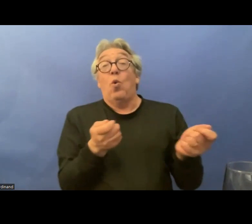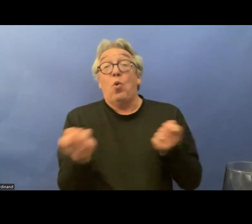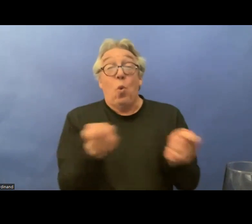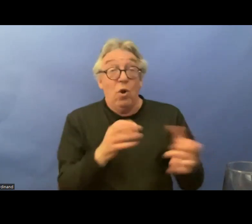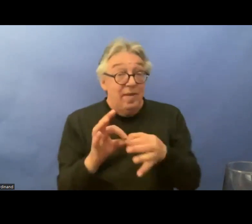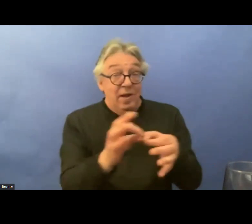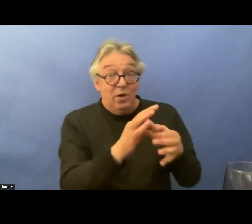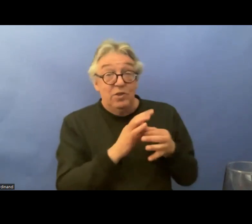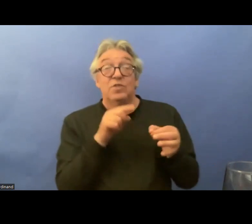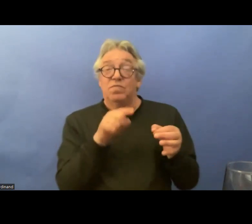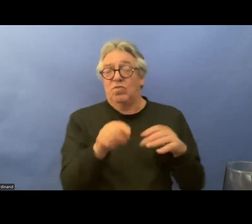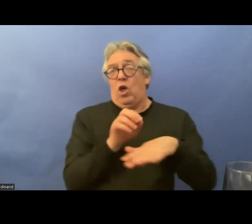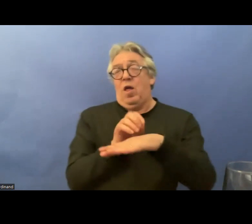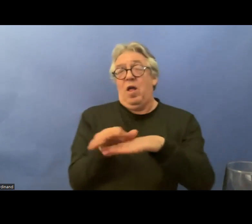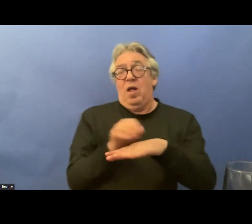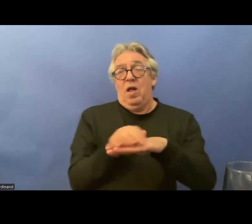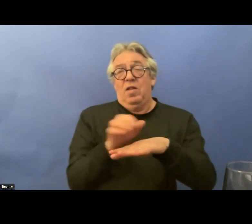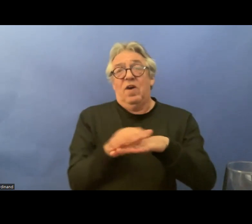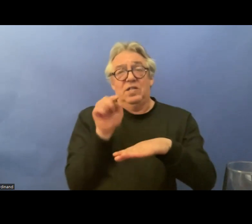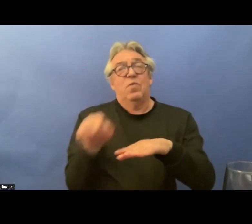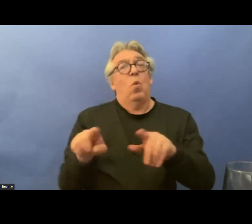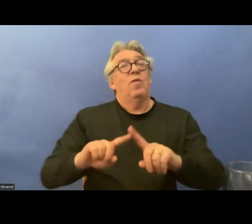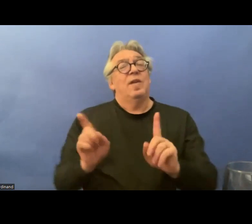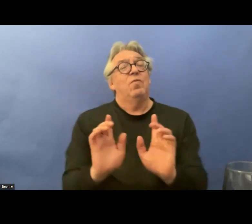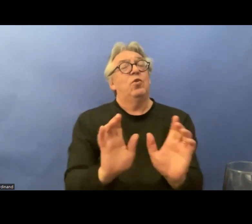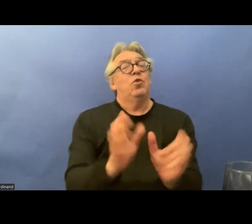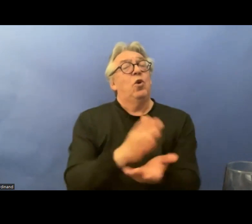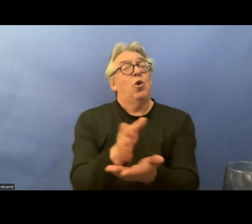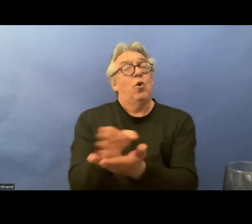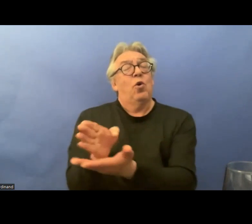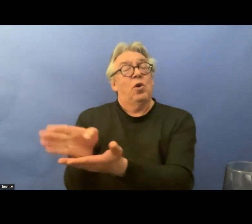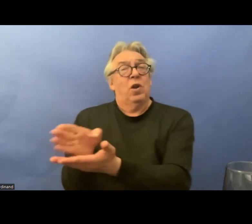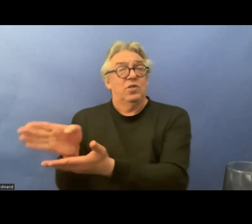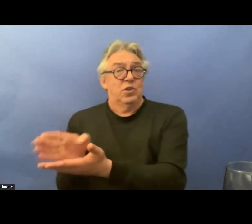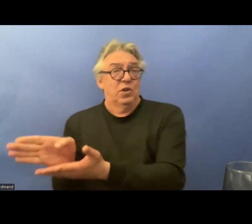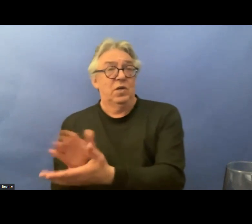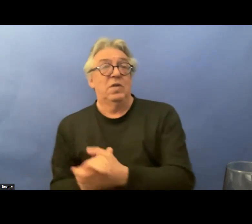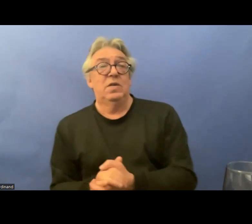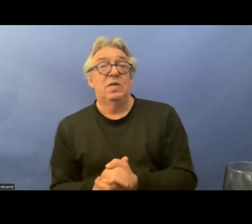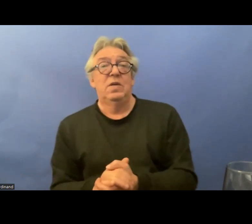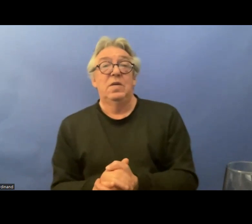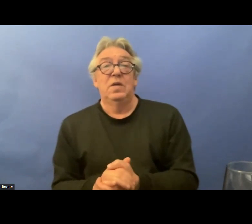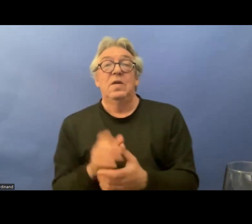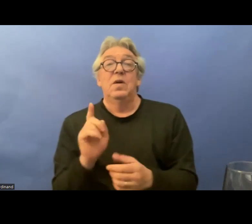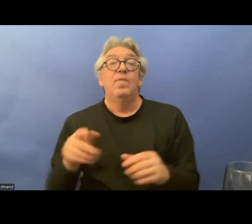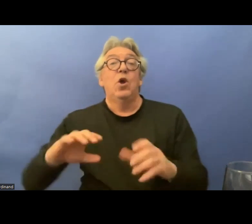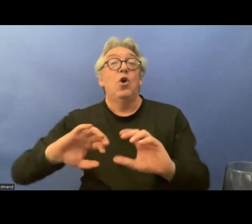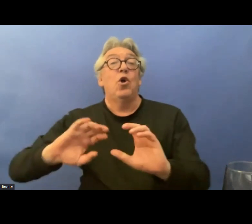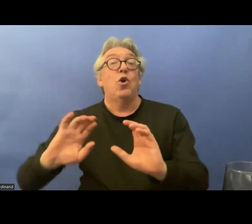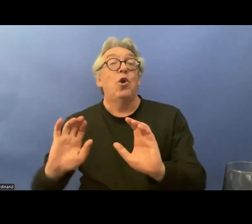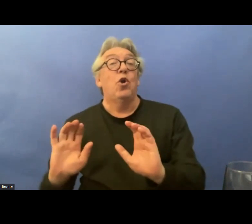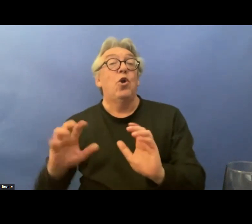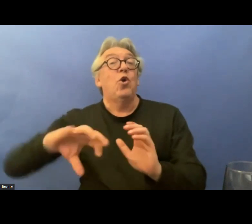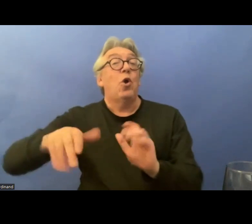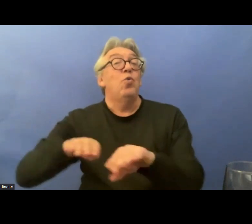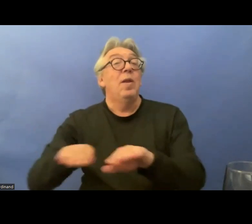and operational support to the various clusters and the intercluster coordination groups at the country level. So this is a critical group